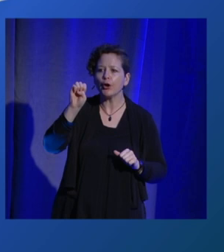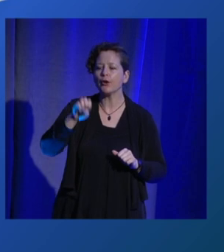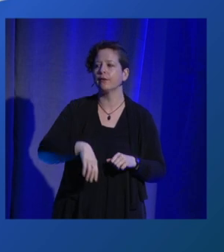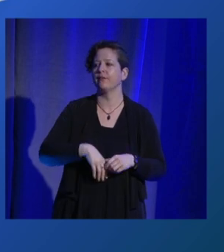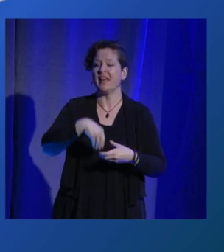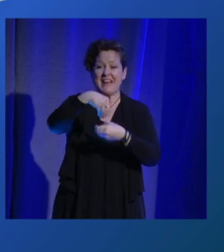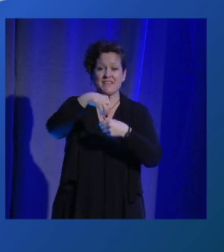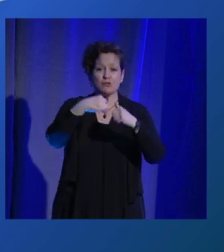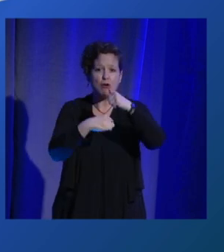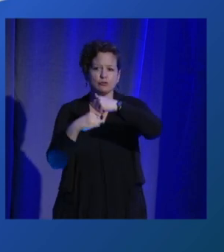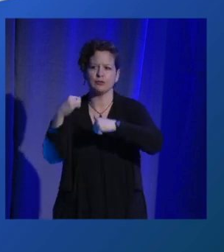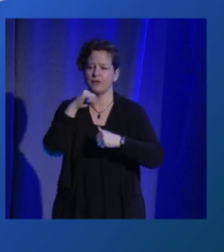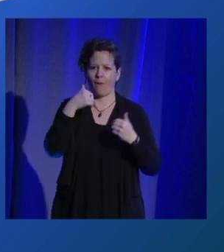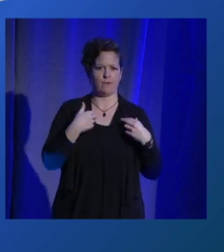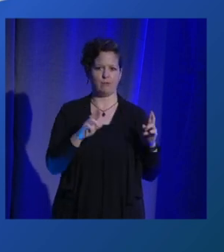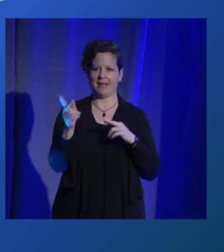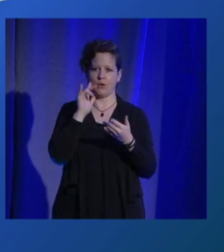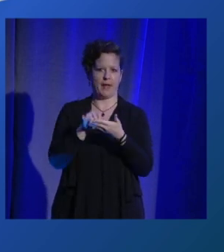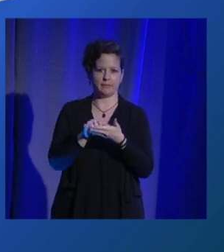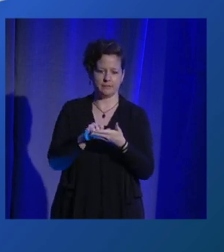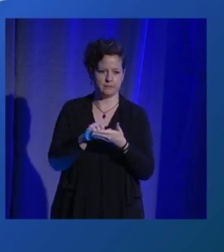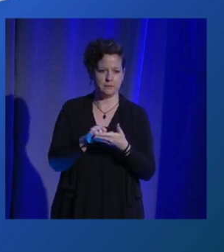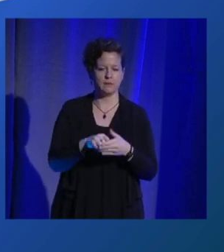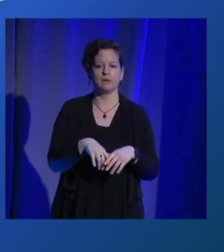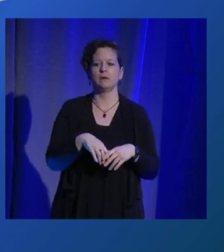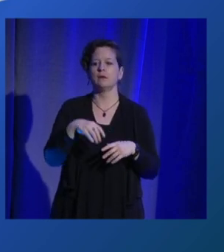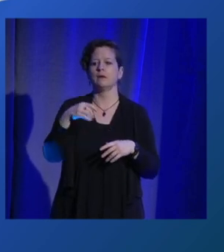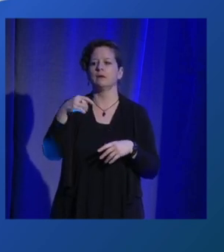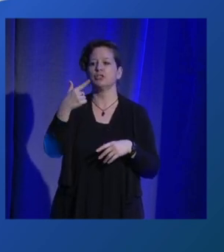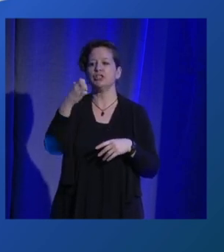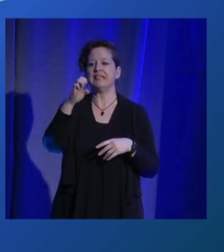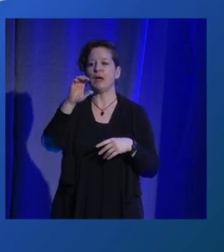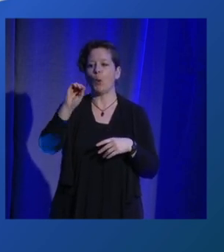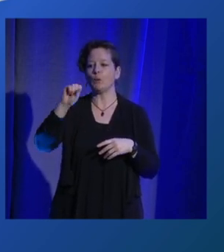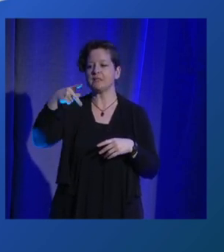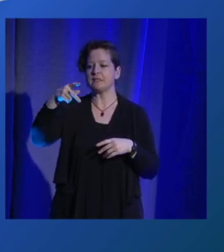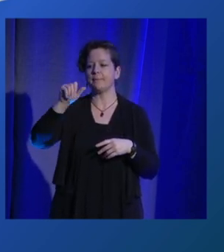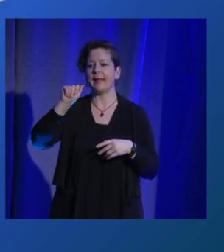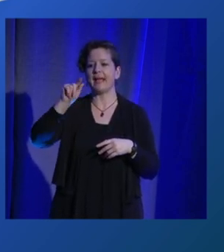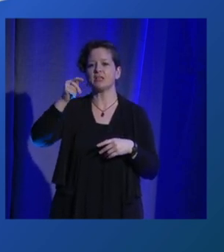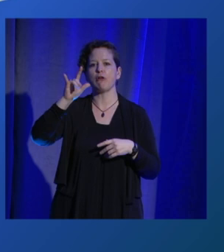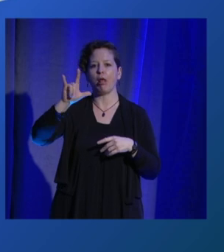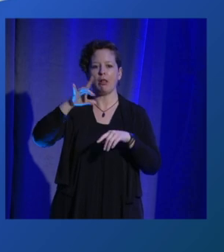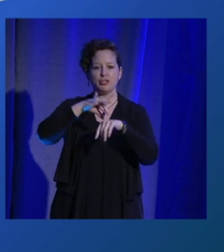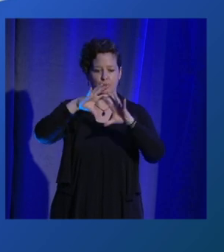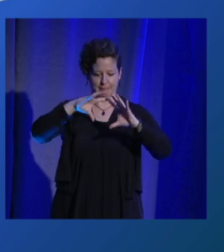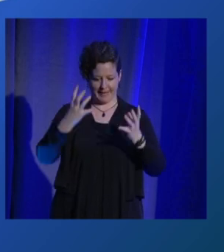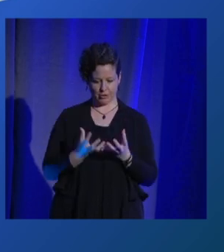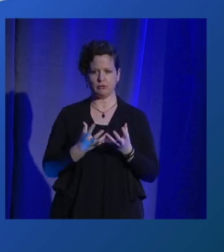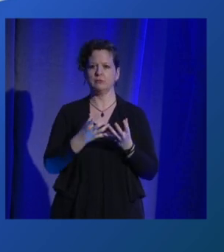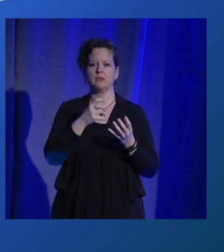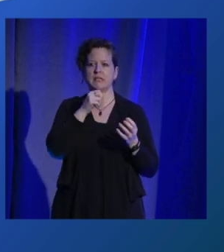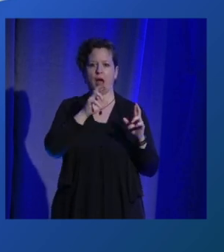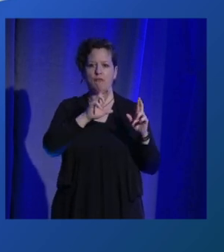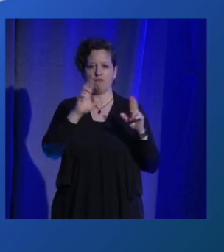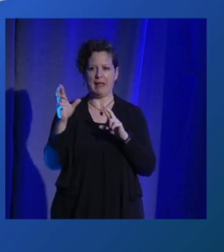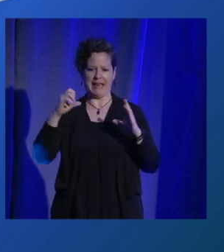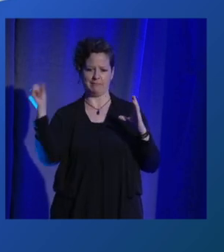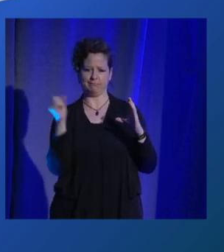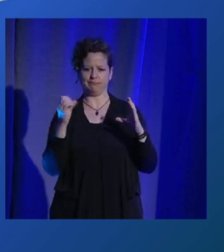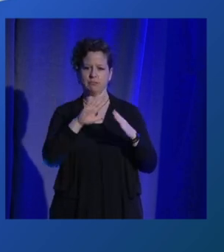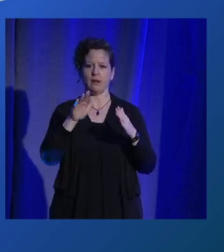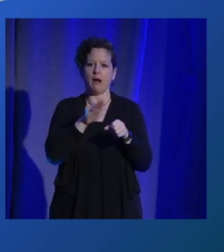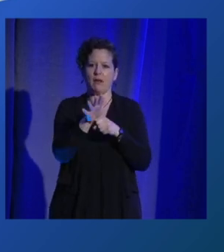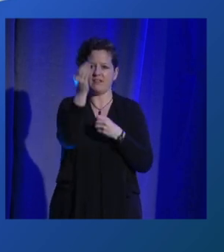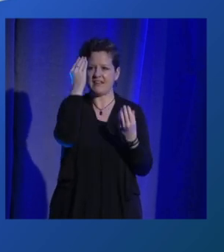organizes the world's data geospatially that's in recall mode that's able to recall that